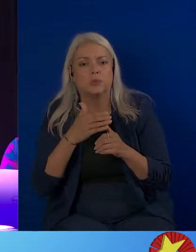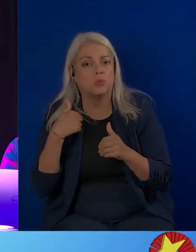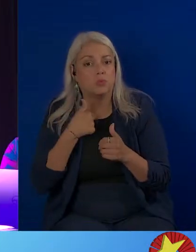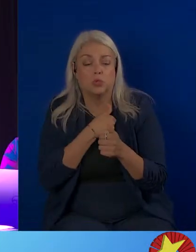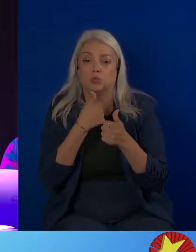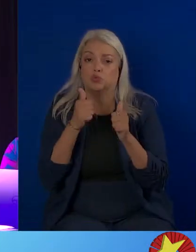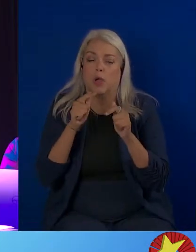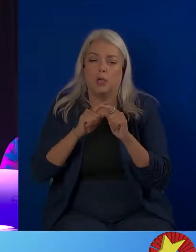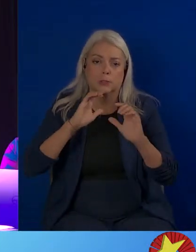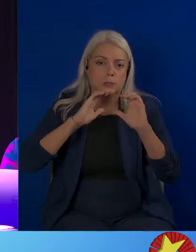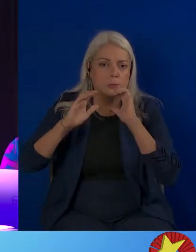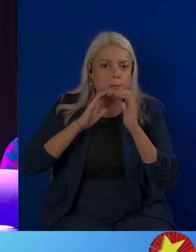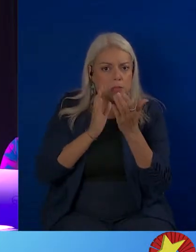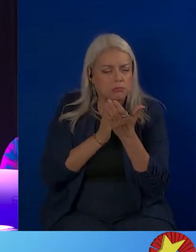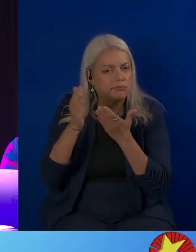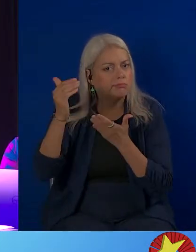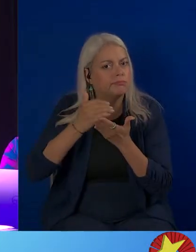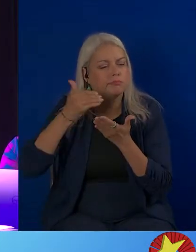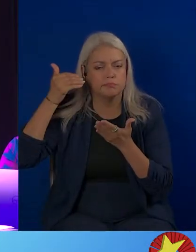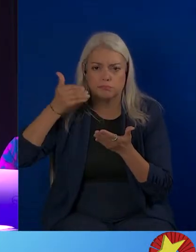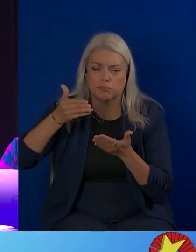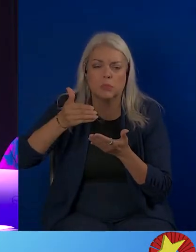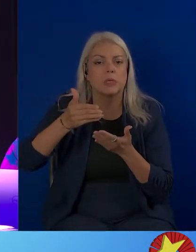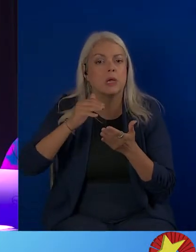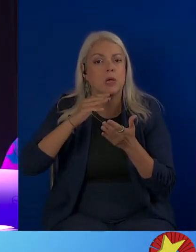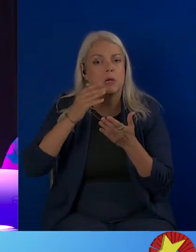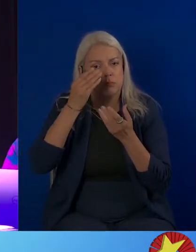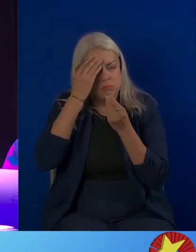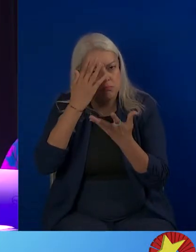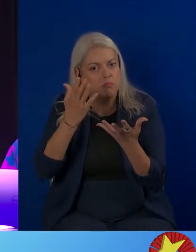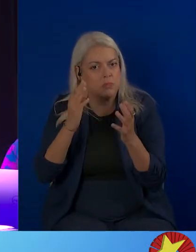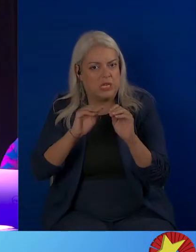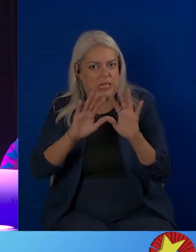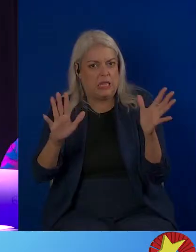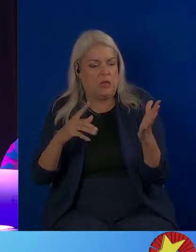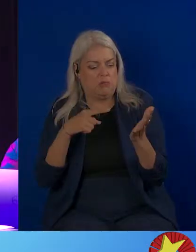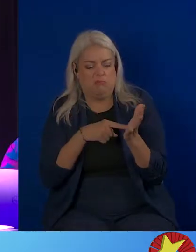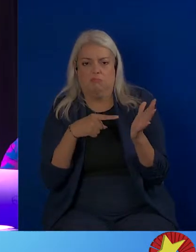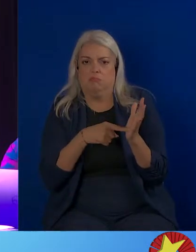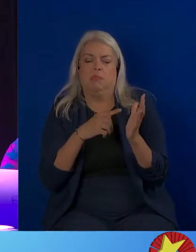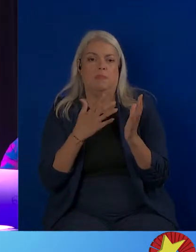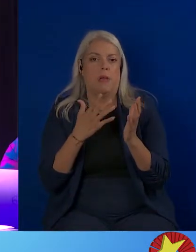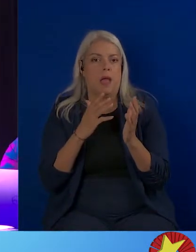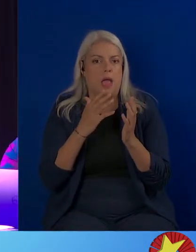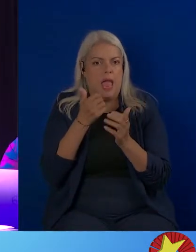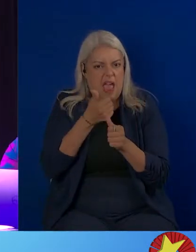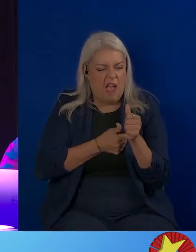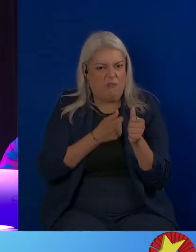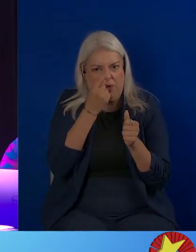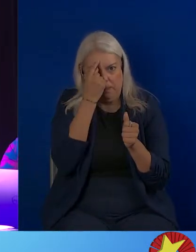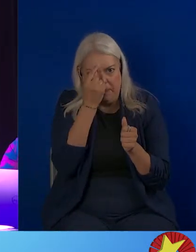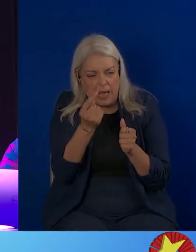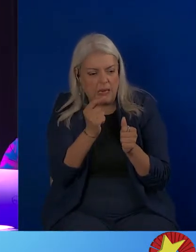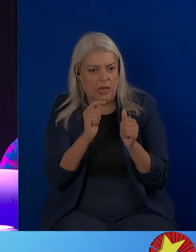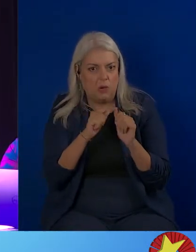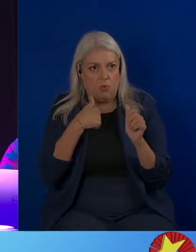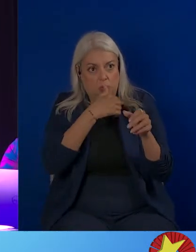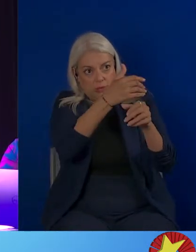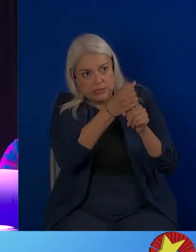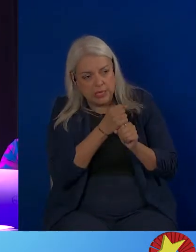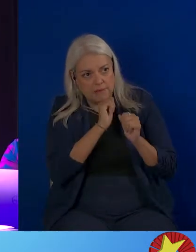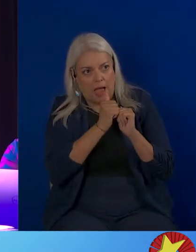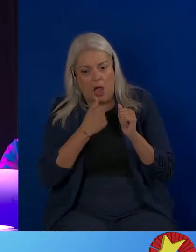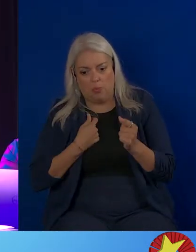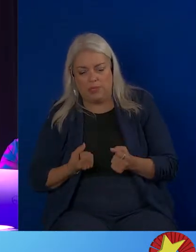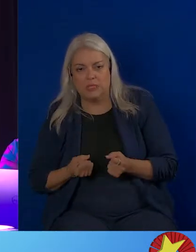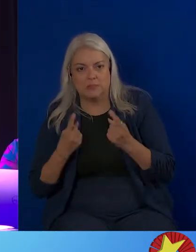can be with how every penny of ASDB's budget is received, as well as how it is spent. We've looked at